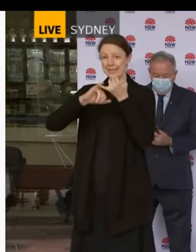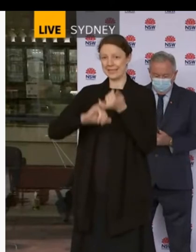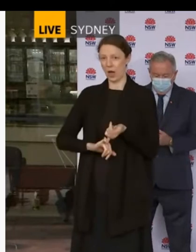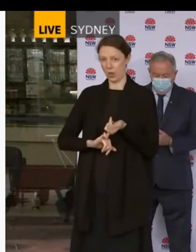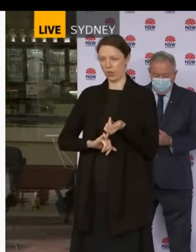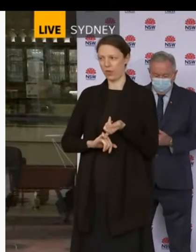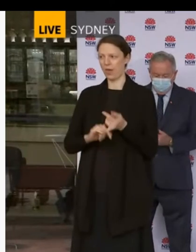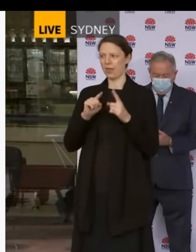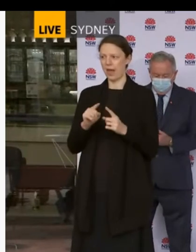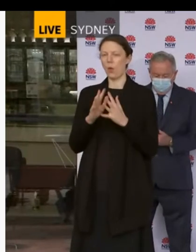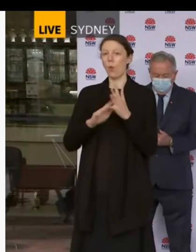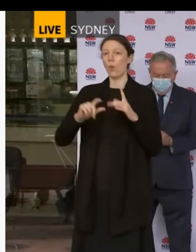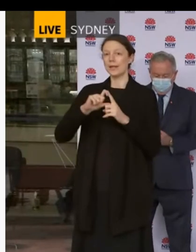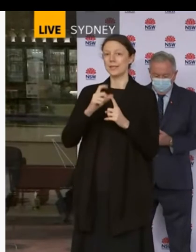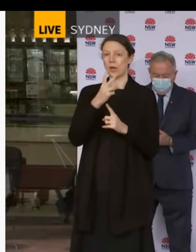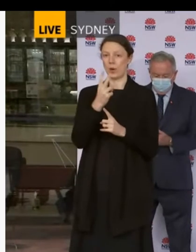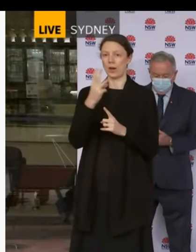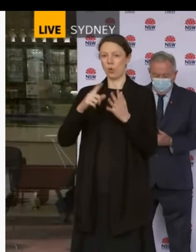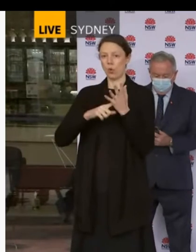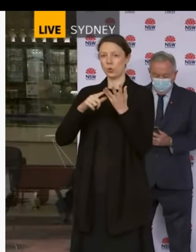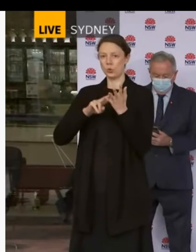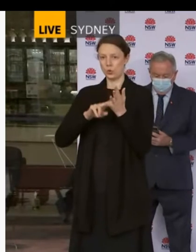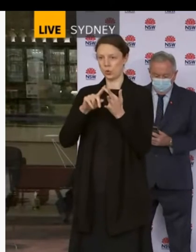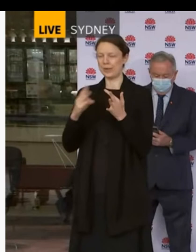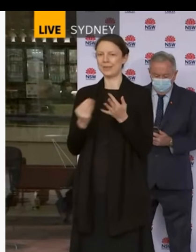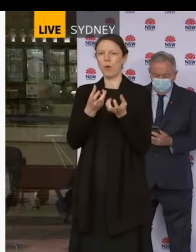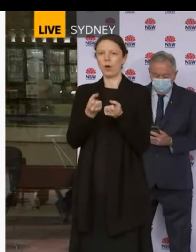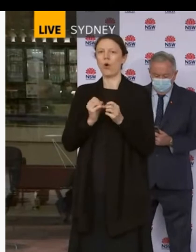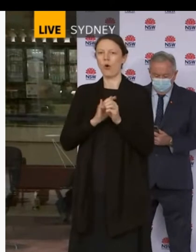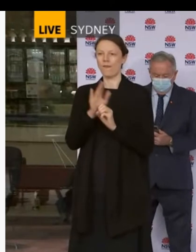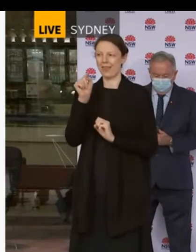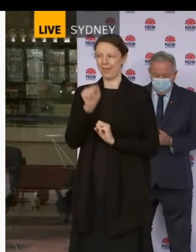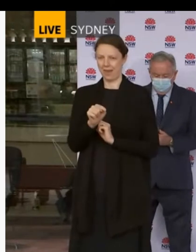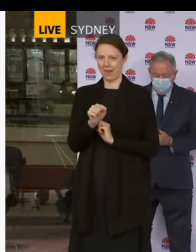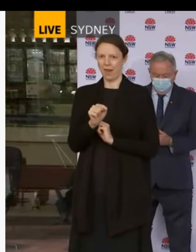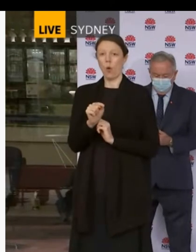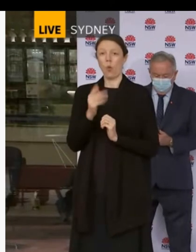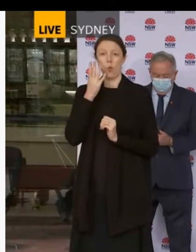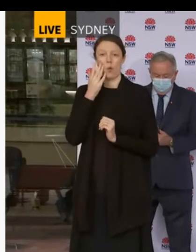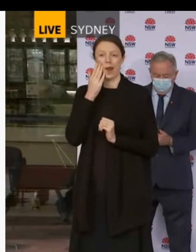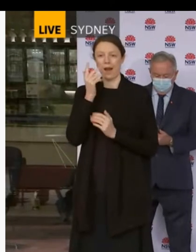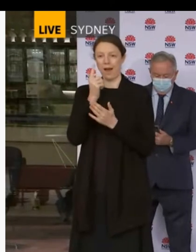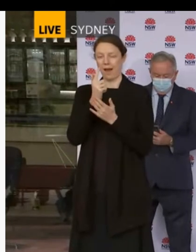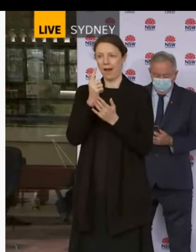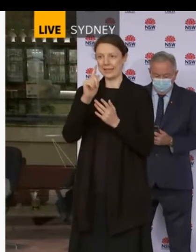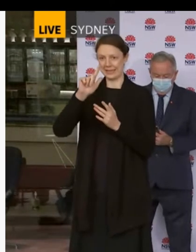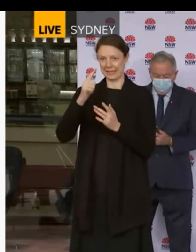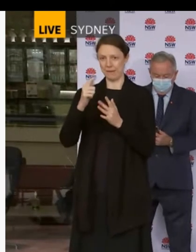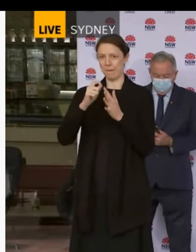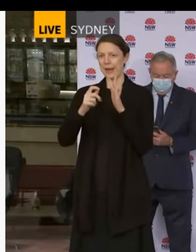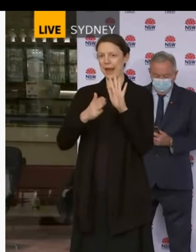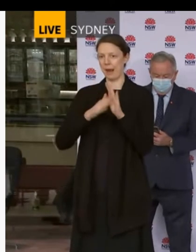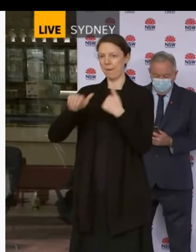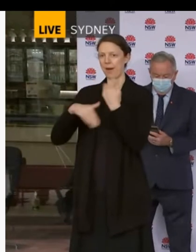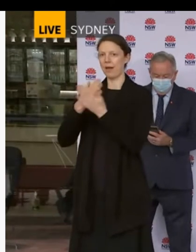on Wednesday, the 23rd of June. The transmission confirmed was from 7pm to 10.30pm.